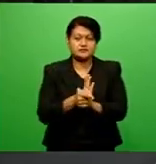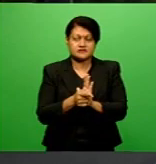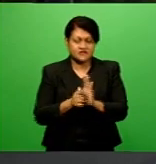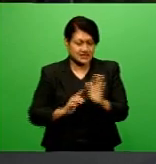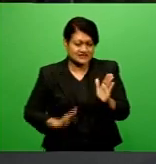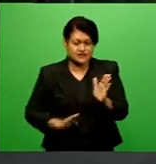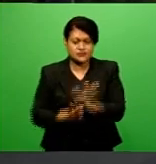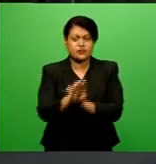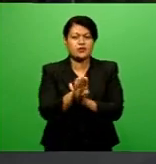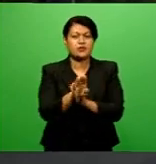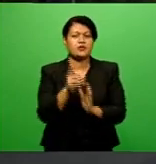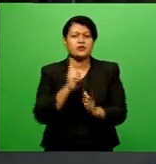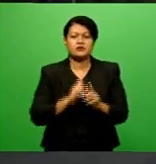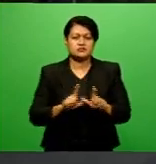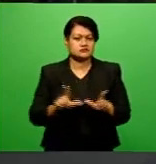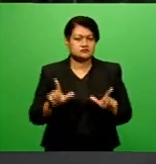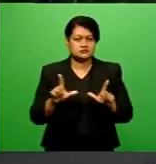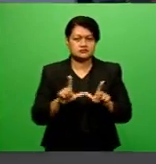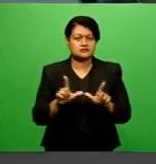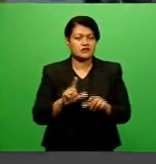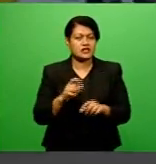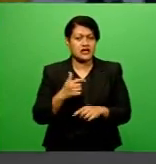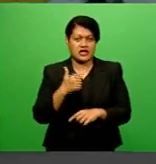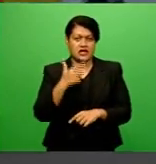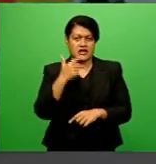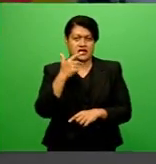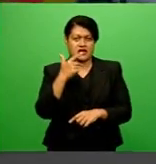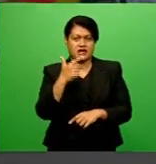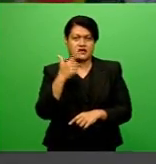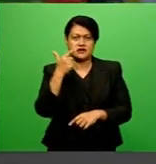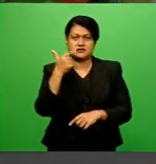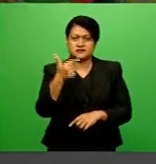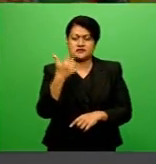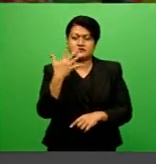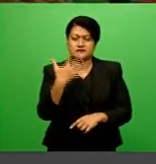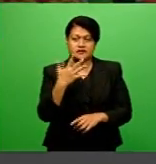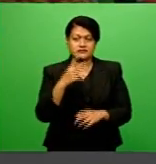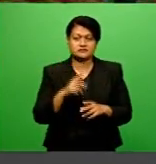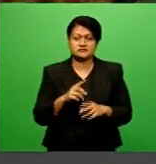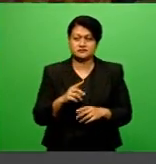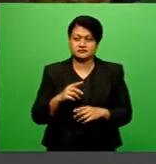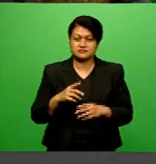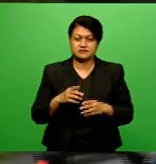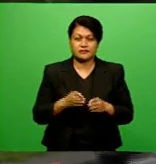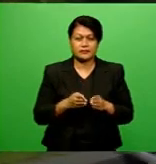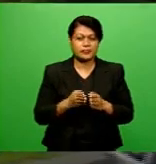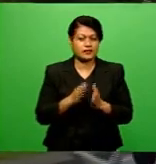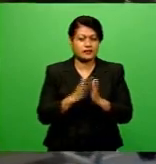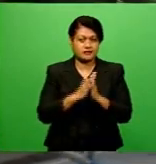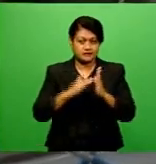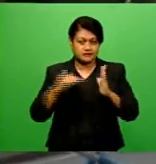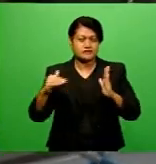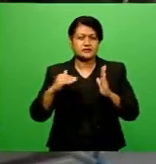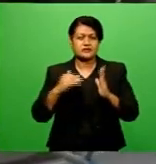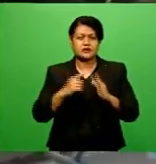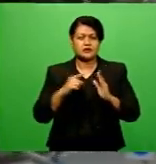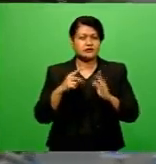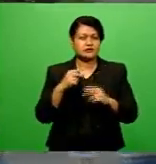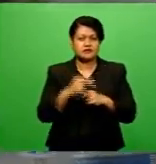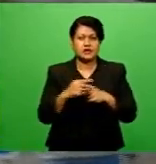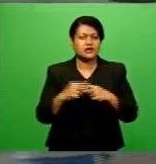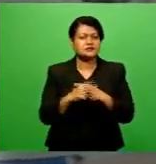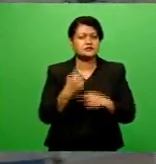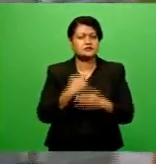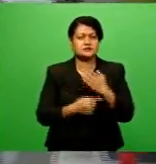with 108 drivers being charged. 875 vehicles were intercepted, of which 339